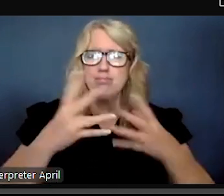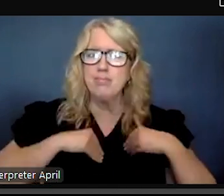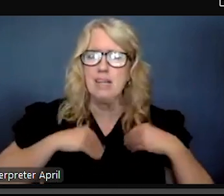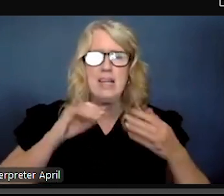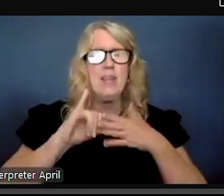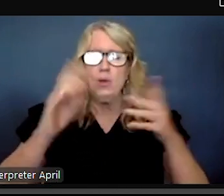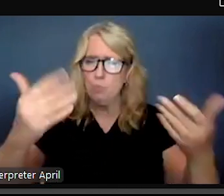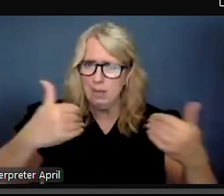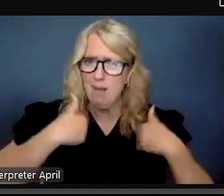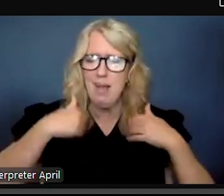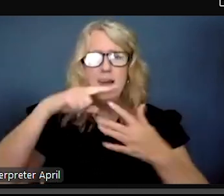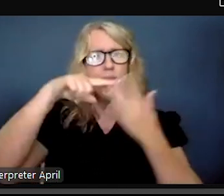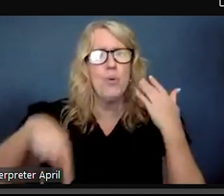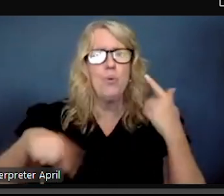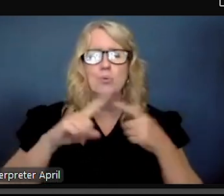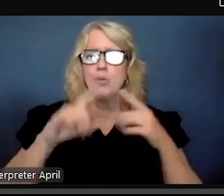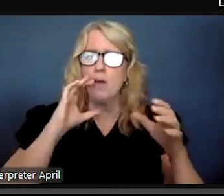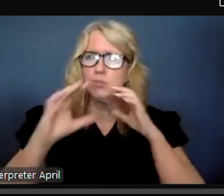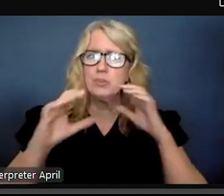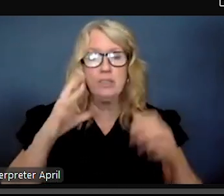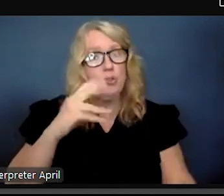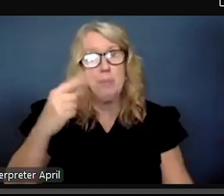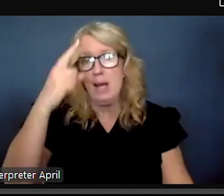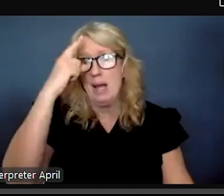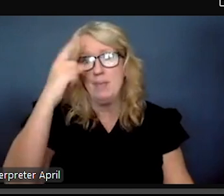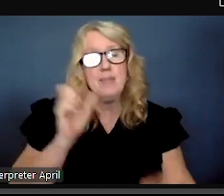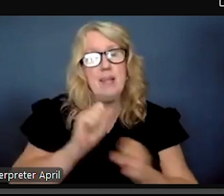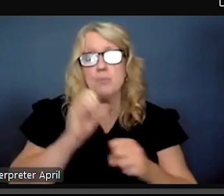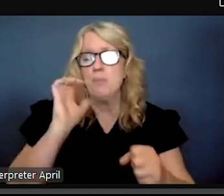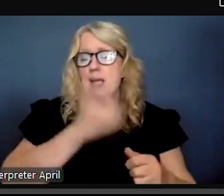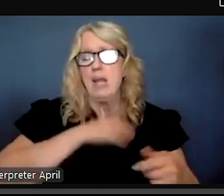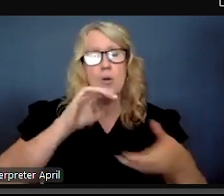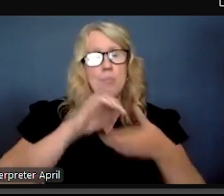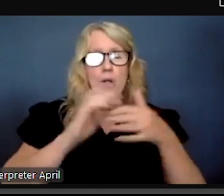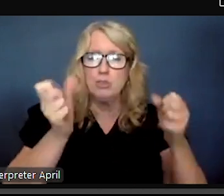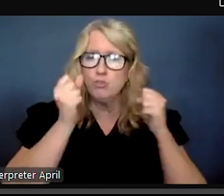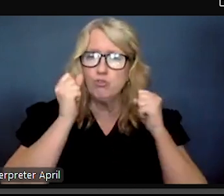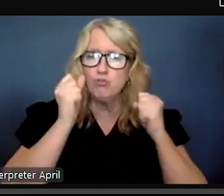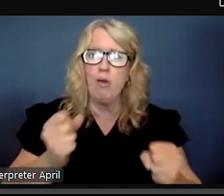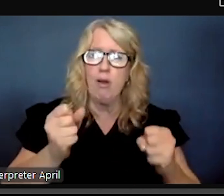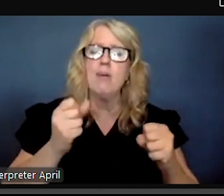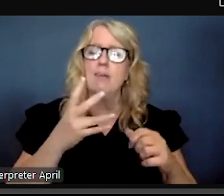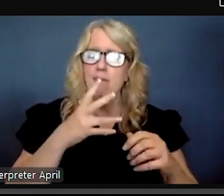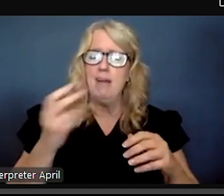have those conversations. And I think that's what's made our partnership so strong. And